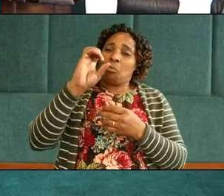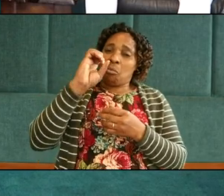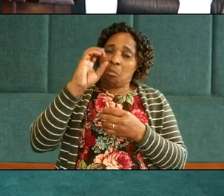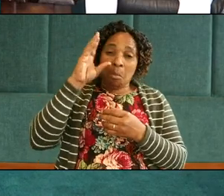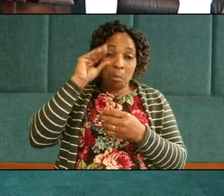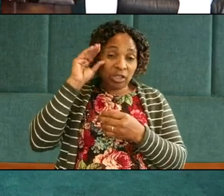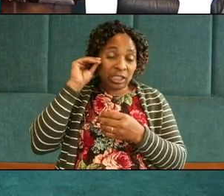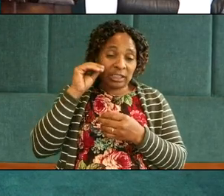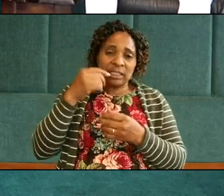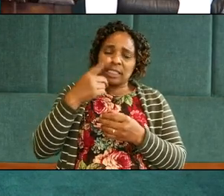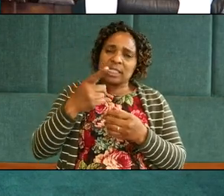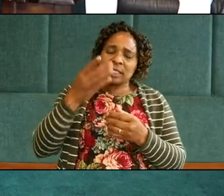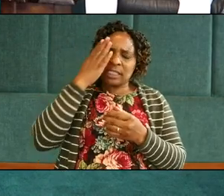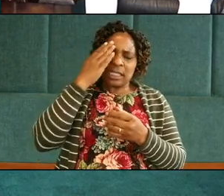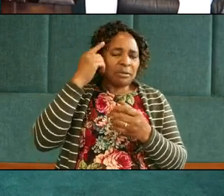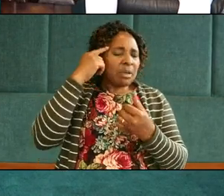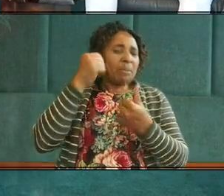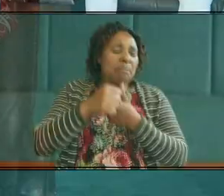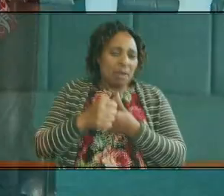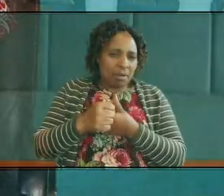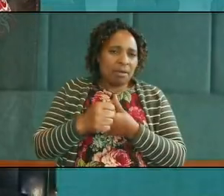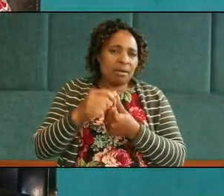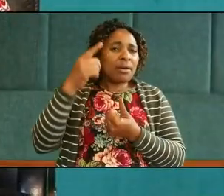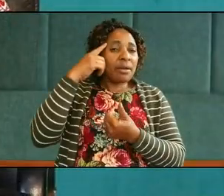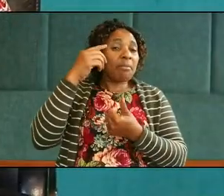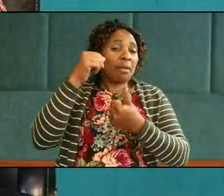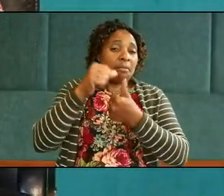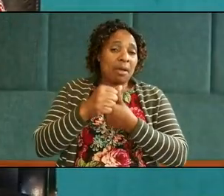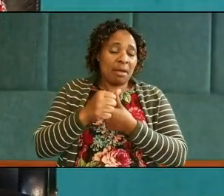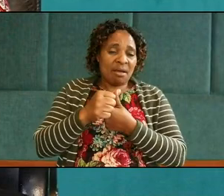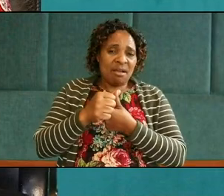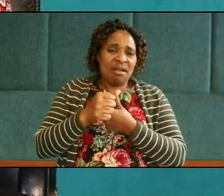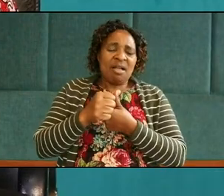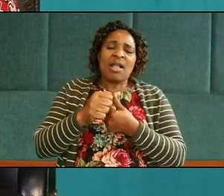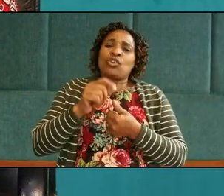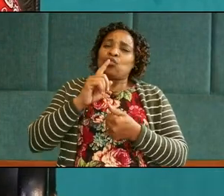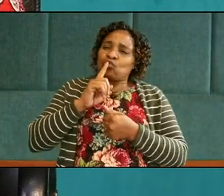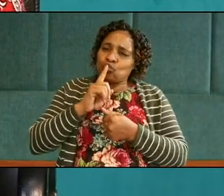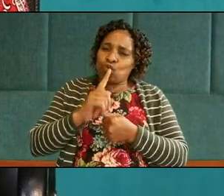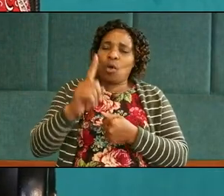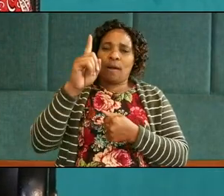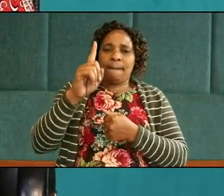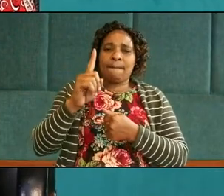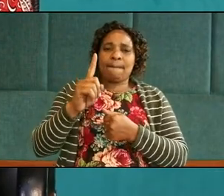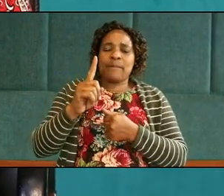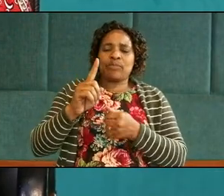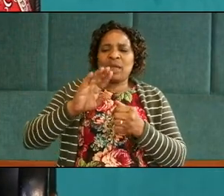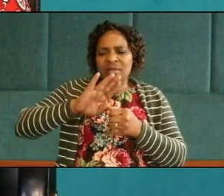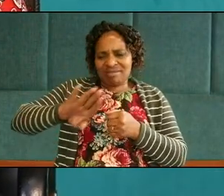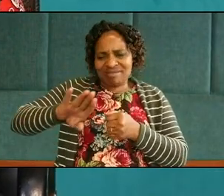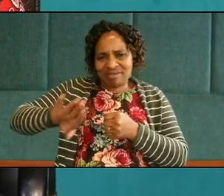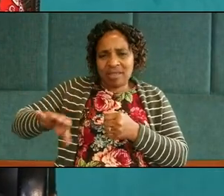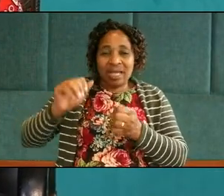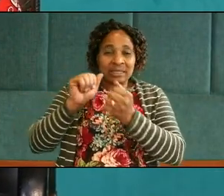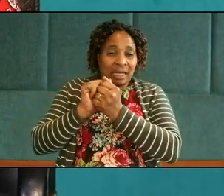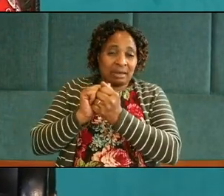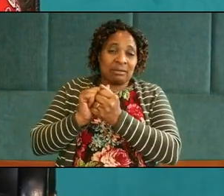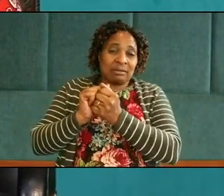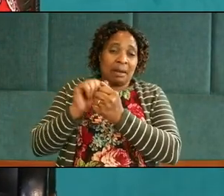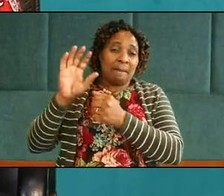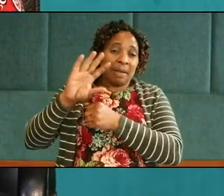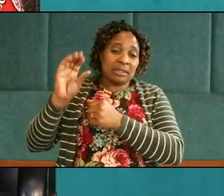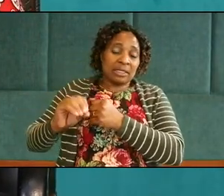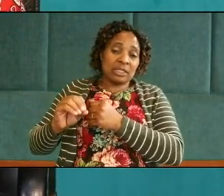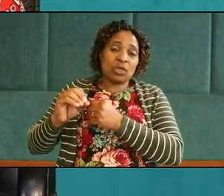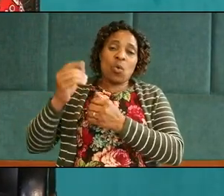is telling the Israelites to remember, you know, and be sure to set aside a tenth of all